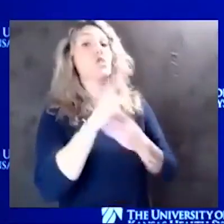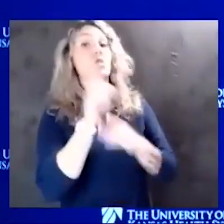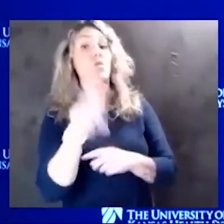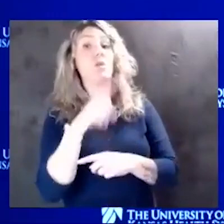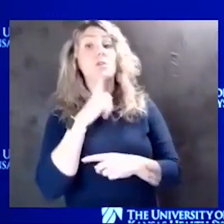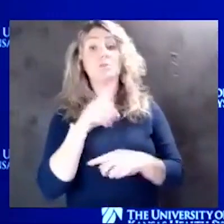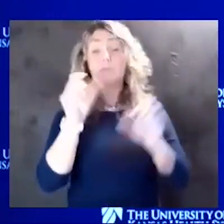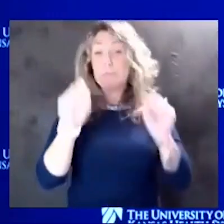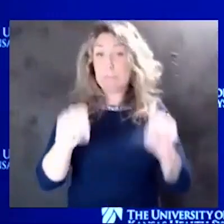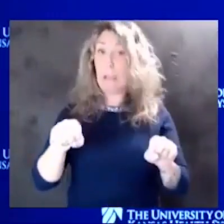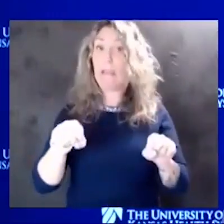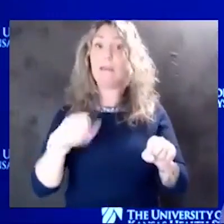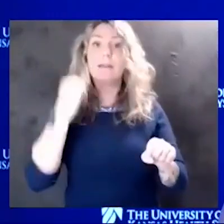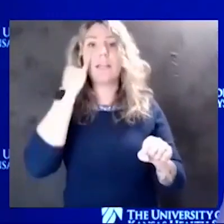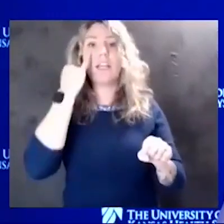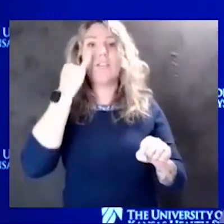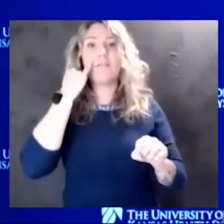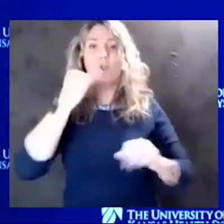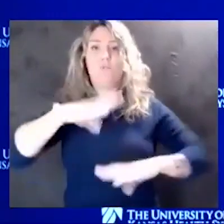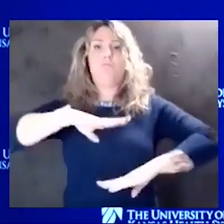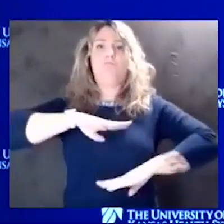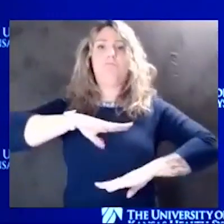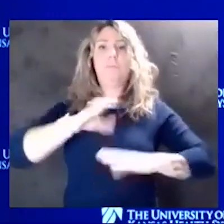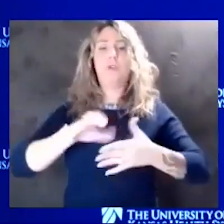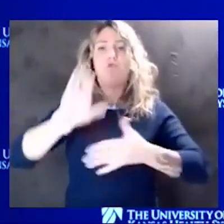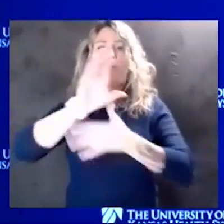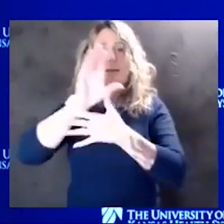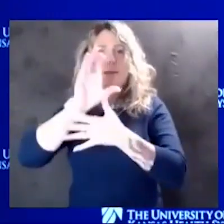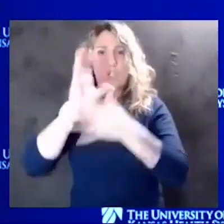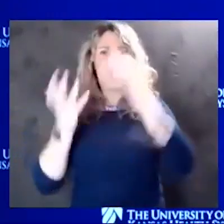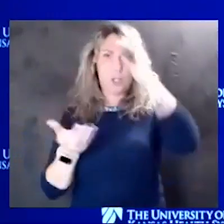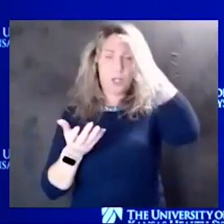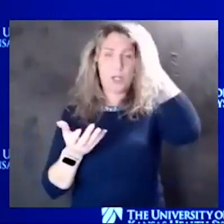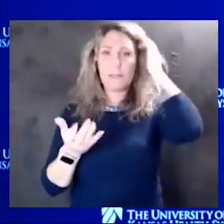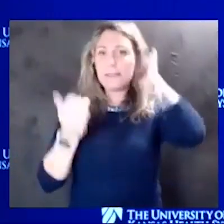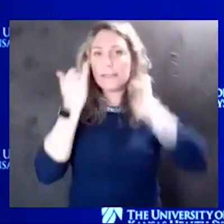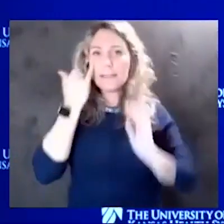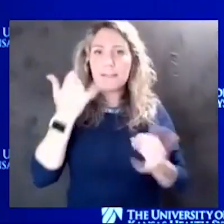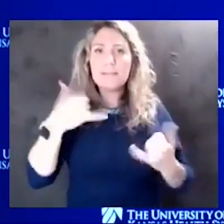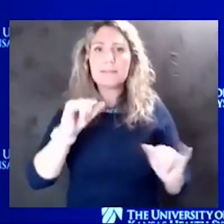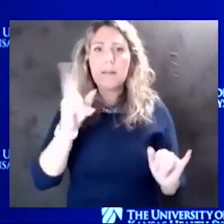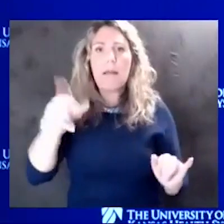meet certain criteria. Again, if you're still high risk of